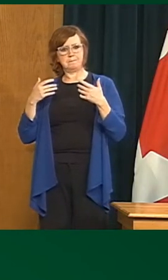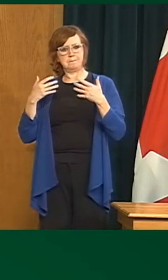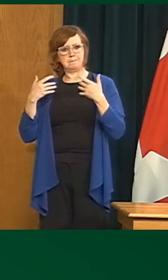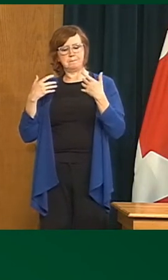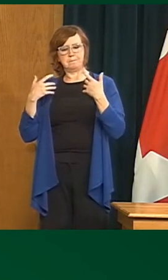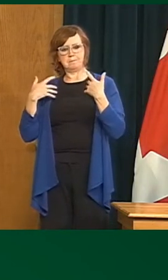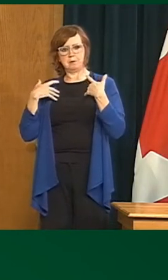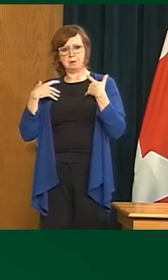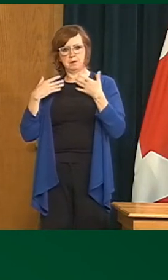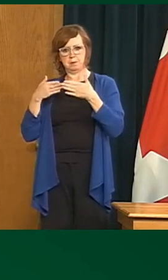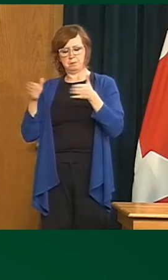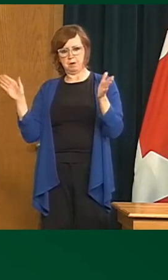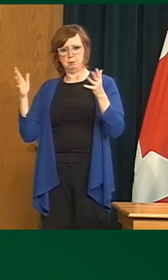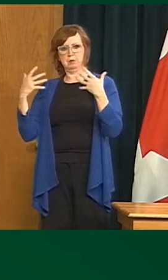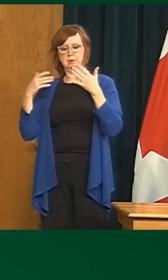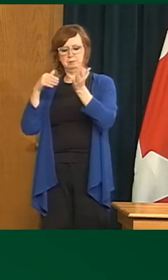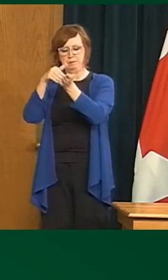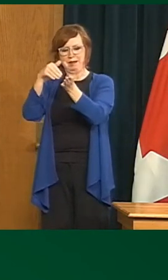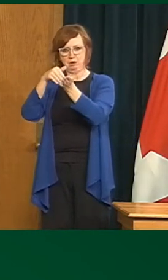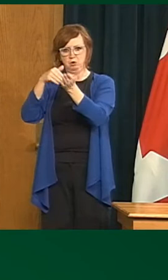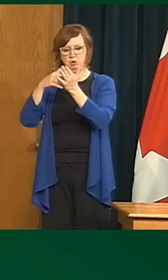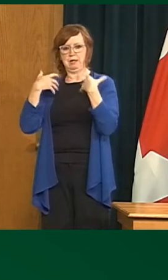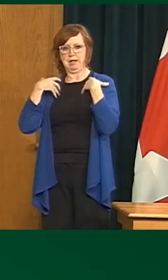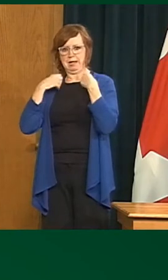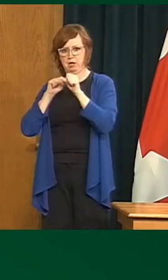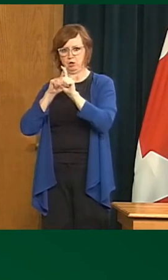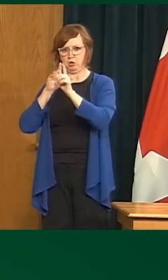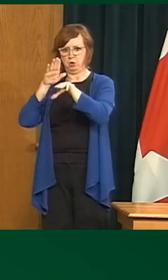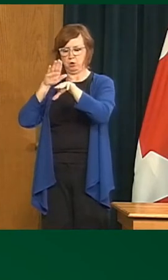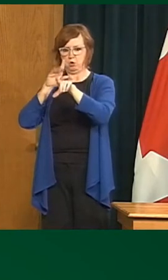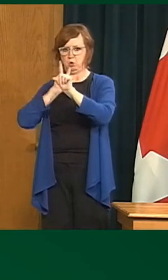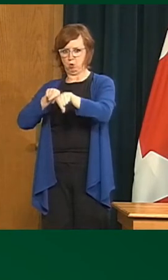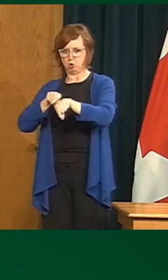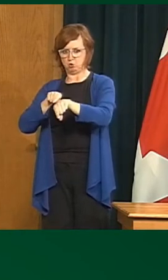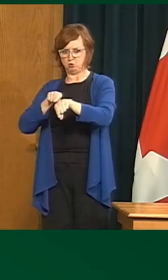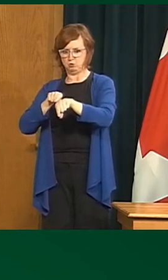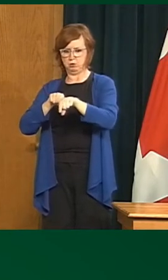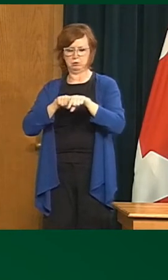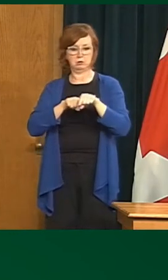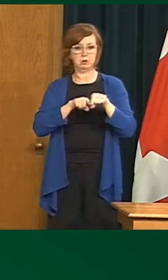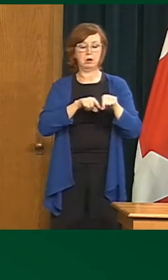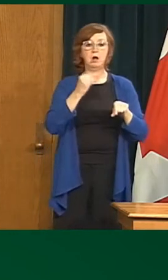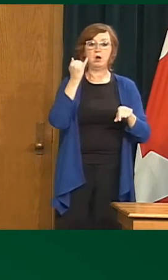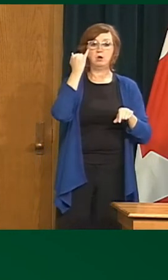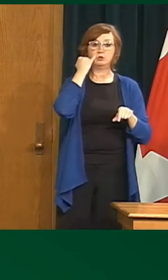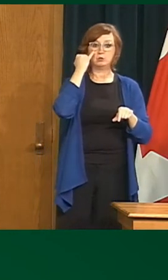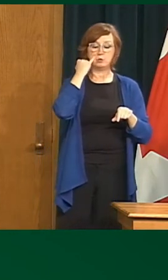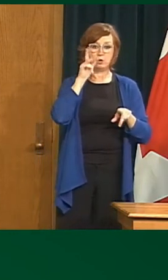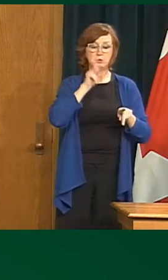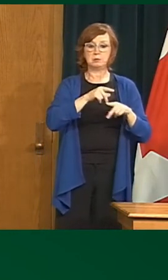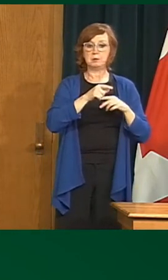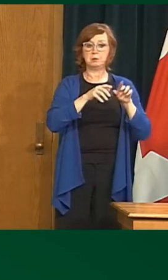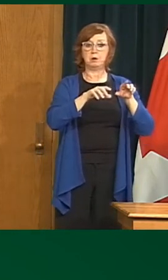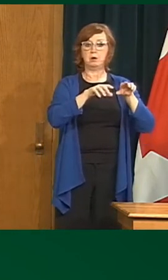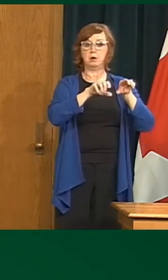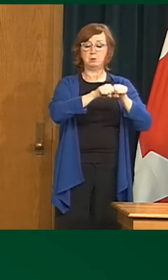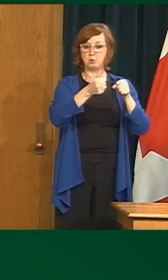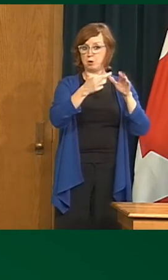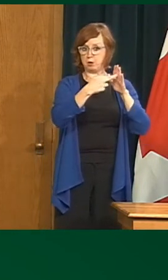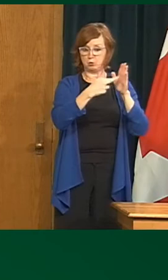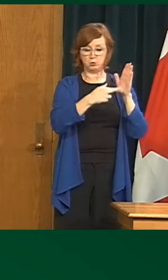non-compliance. There are numerous warnings, I guess, given, asking for individuals to self-isolate at a local